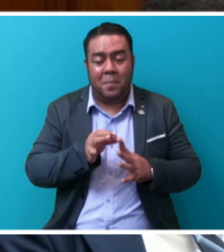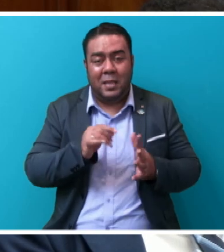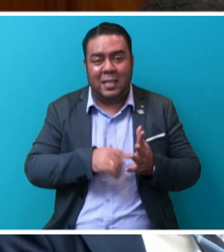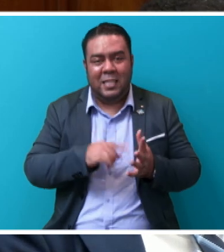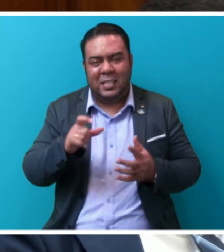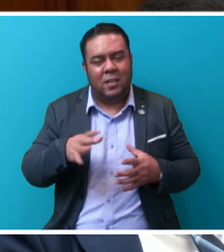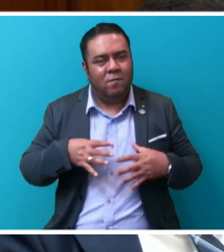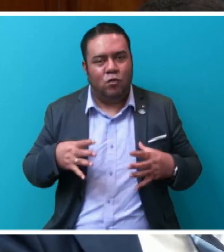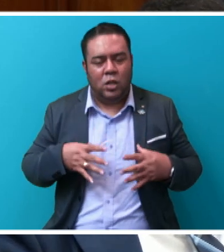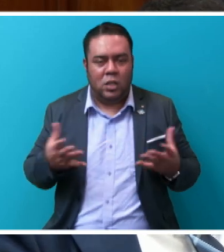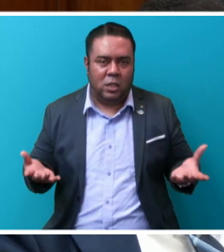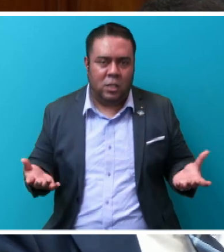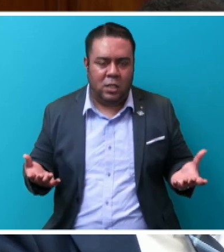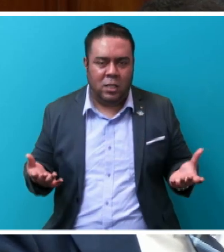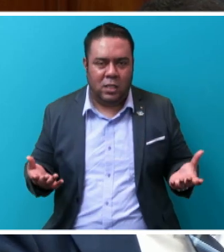of charge.